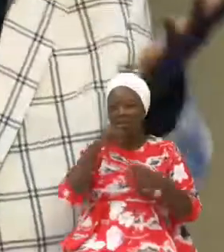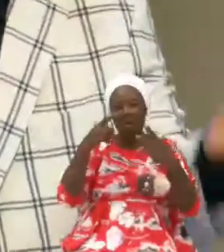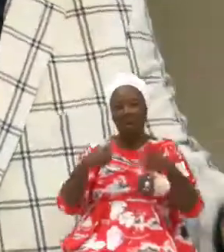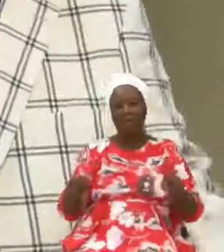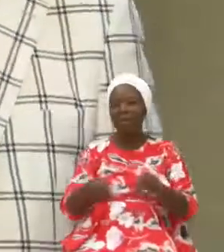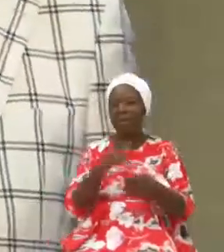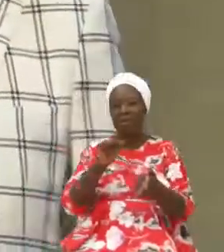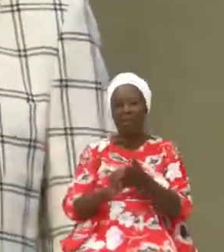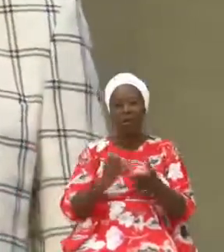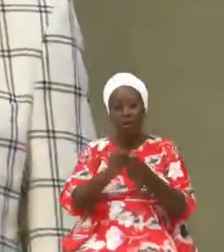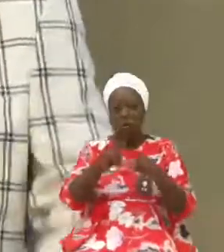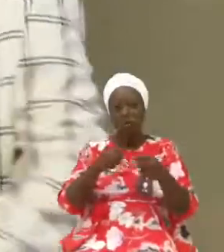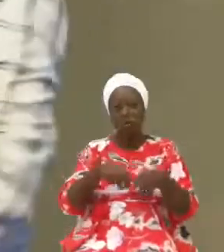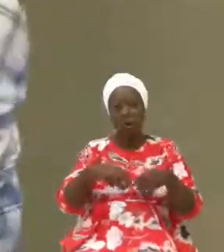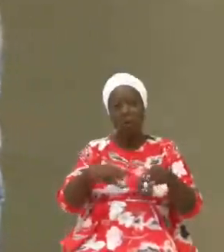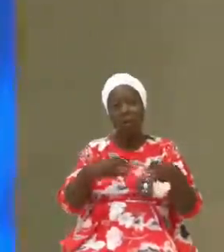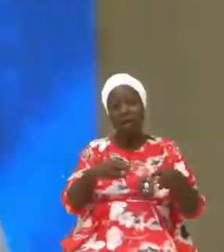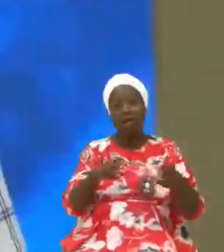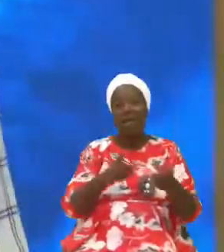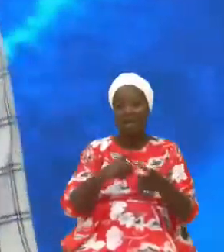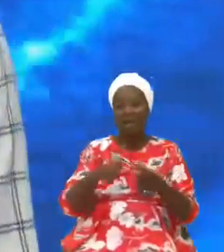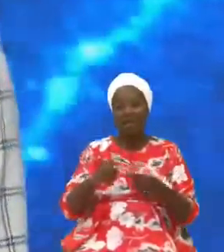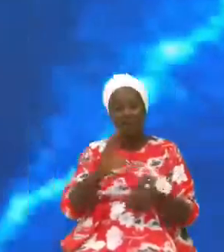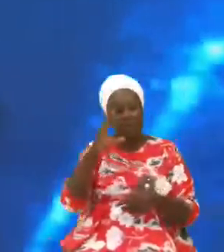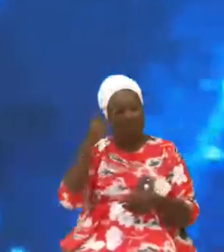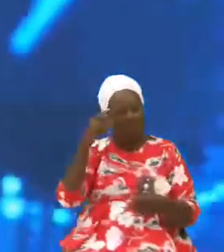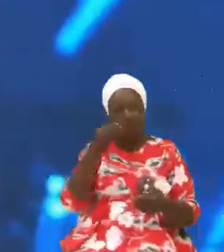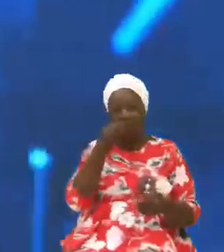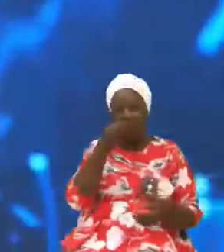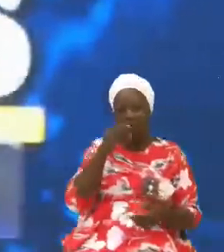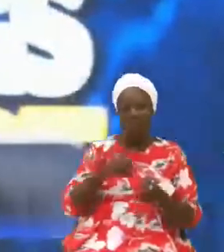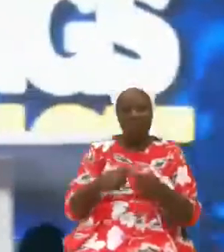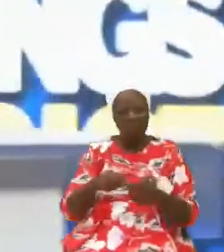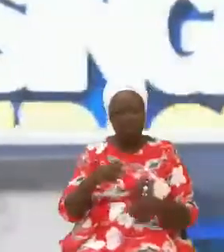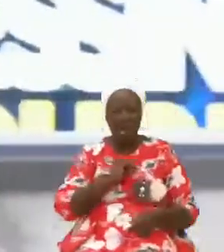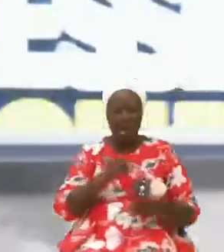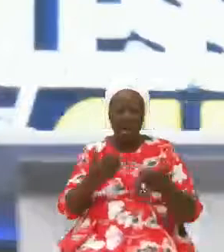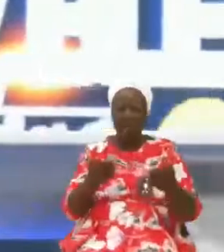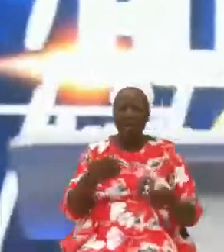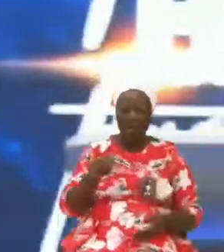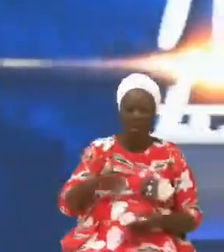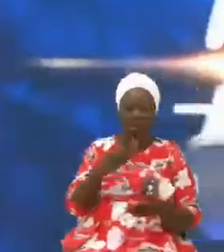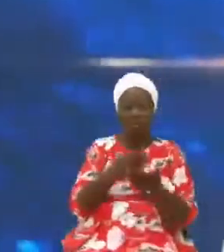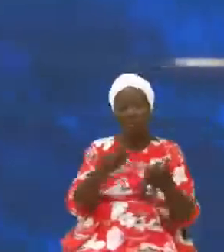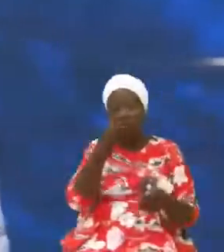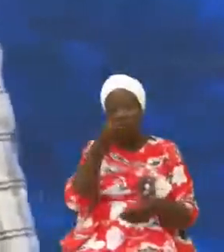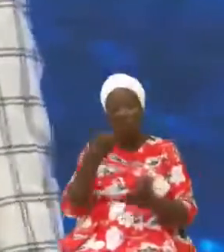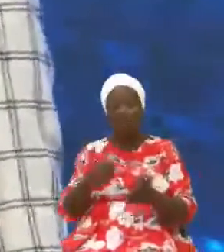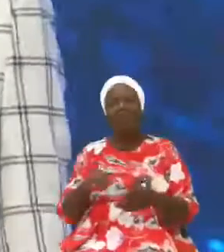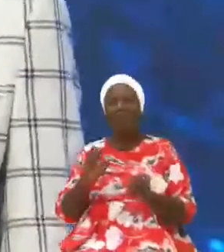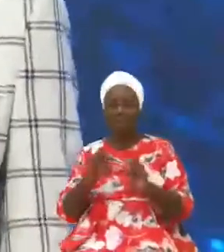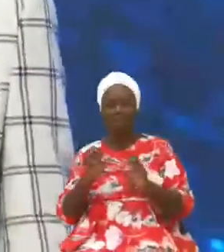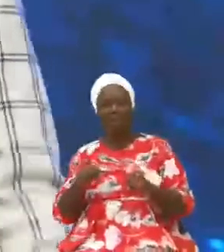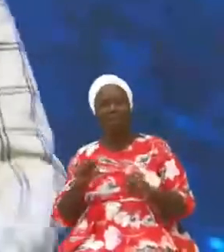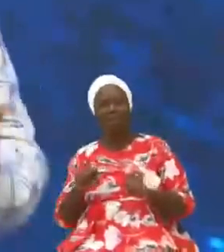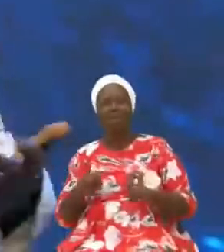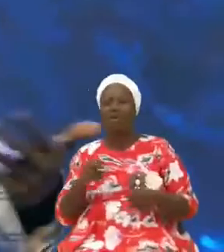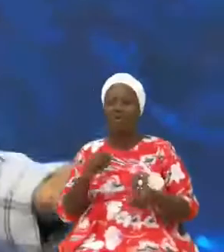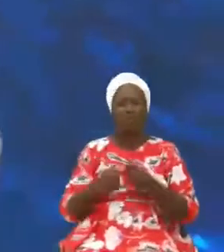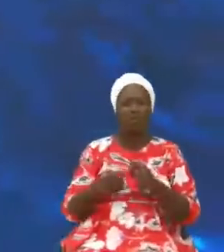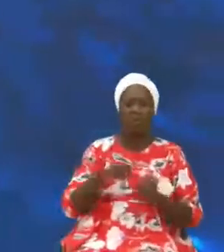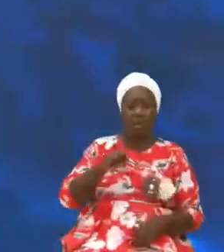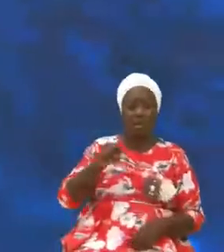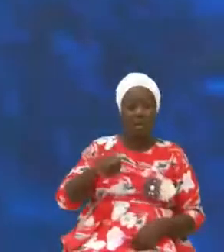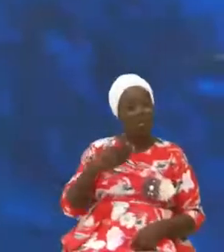it doesn't work like that. You go to the market and you're looking for food. And you say, I need some food here. They say,